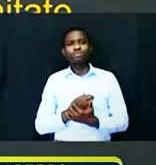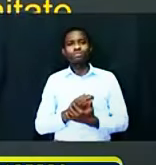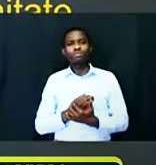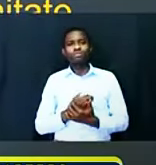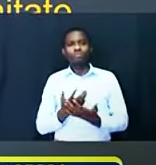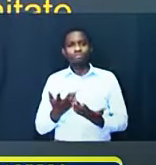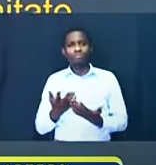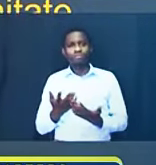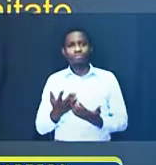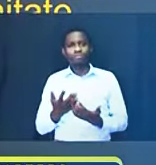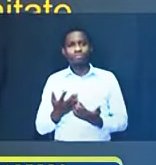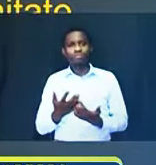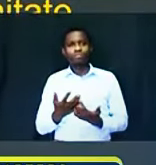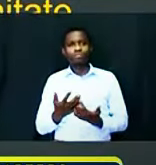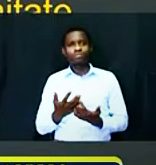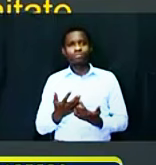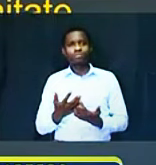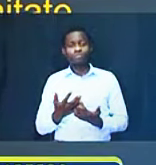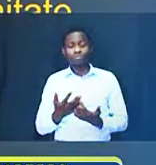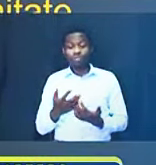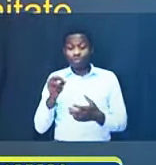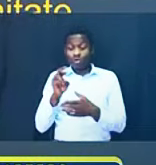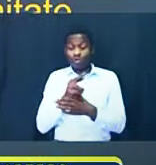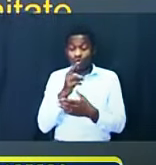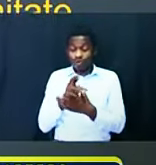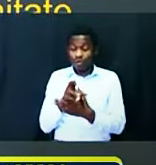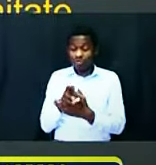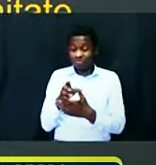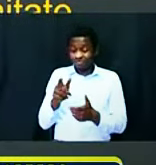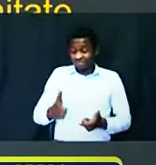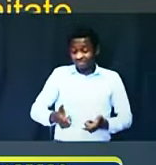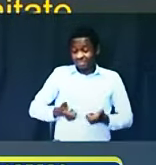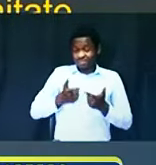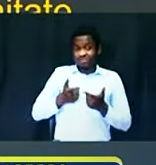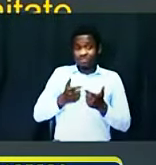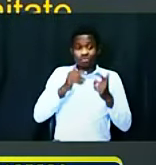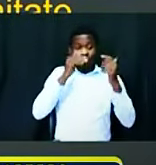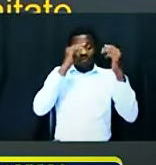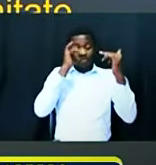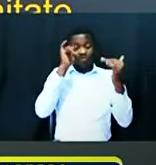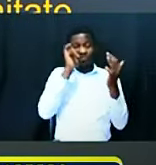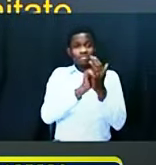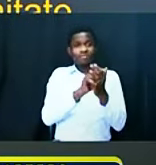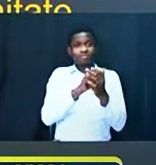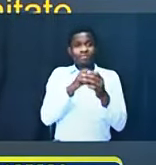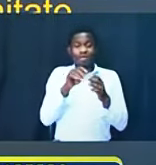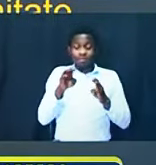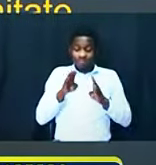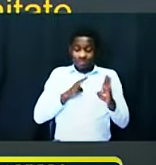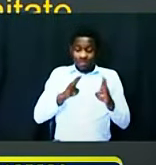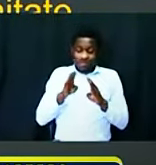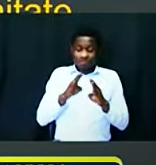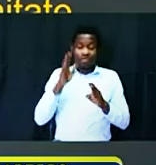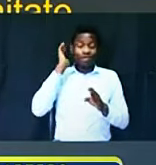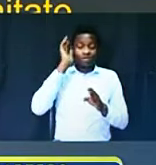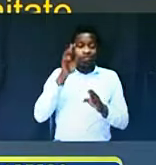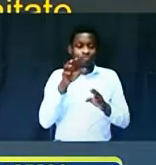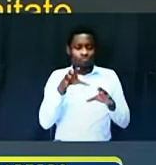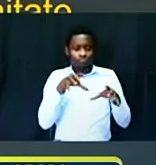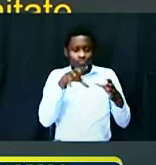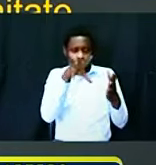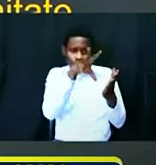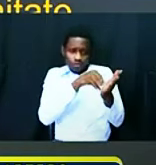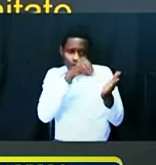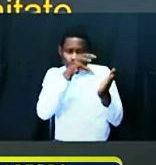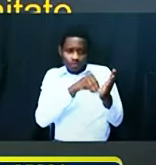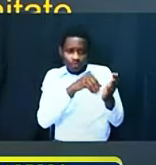Or lived out in the hope that the behavior or actions are elicited by observing. And